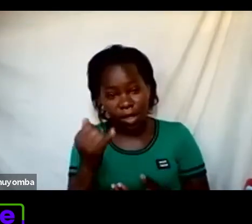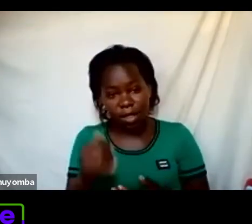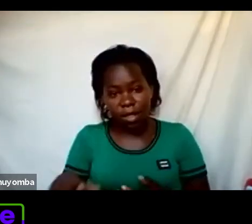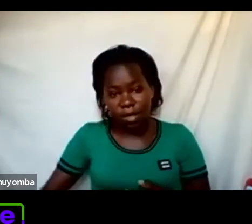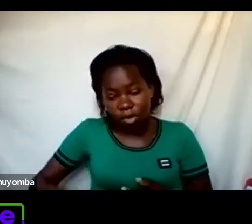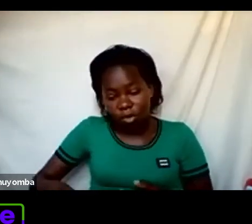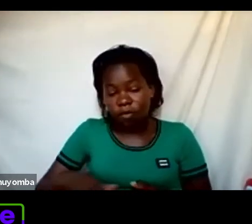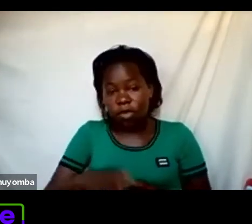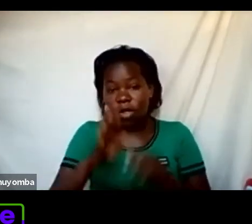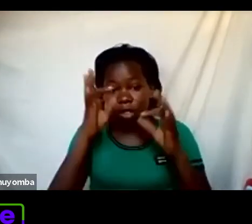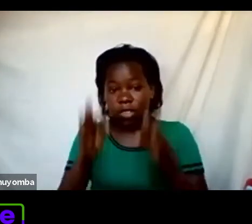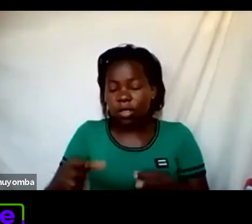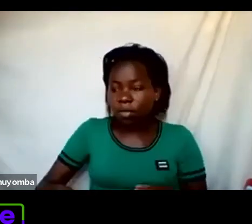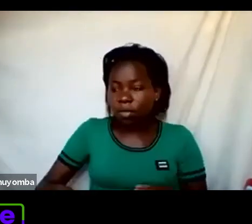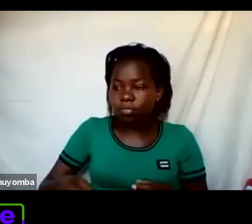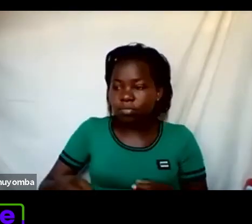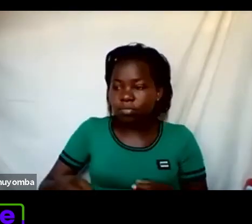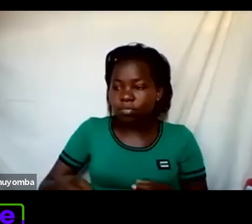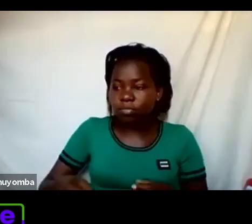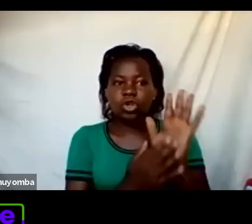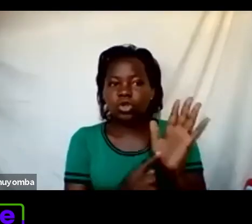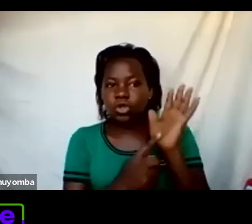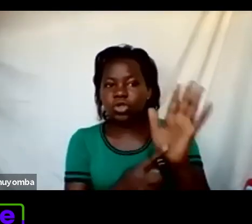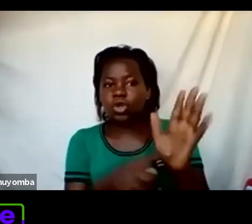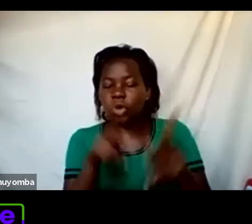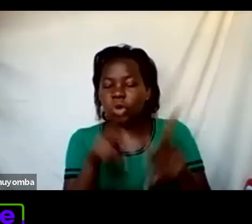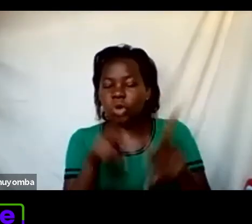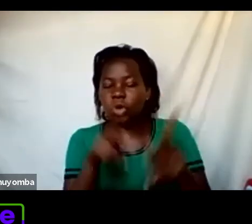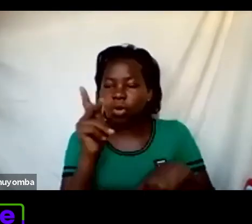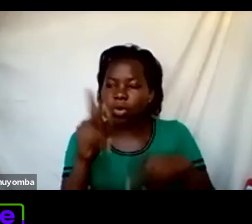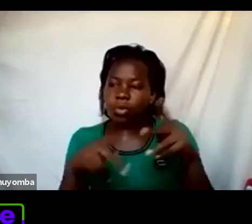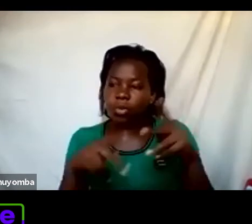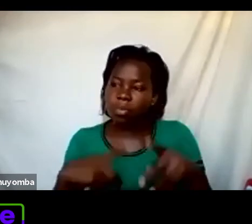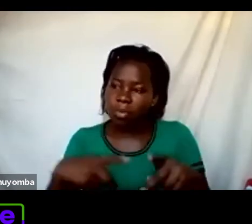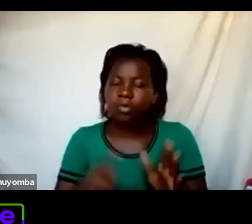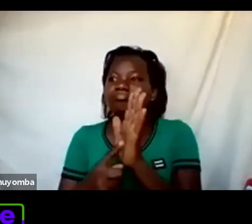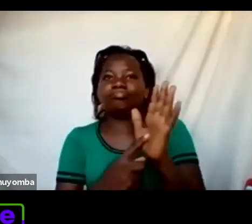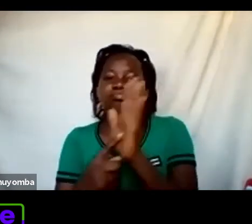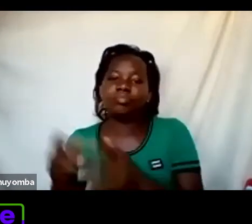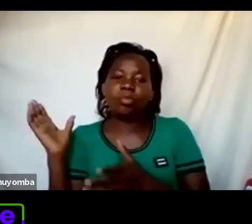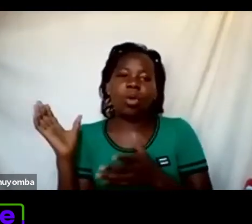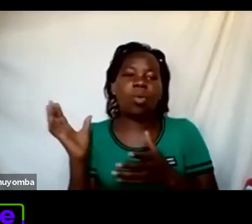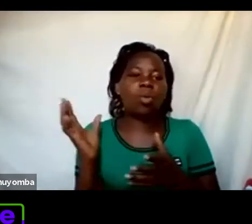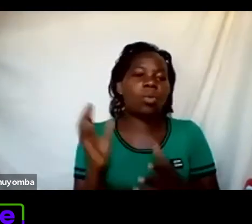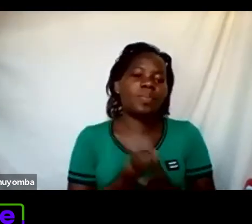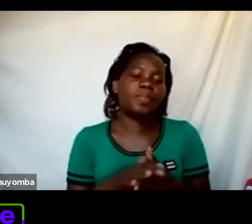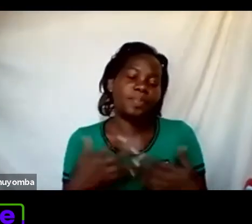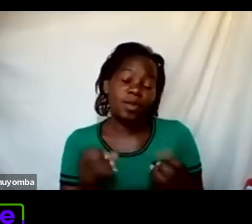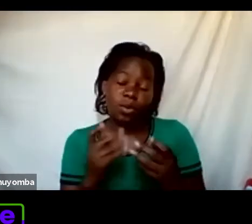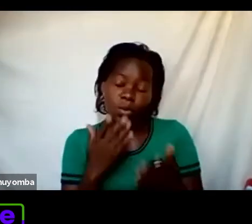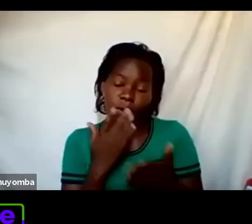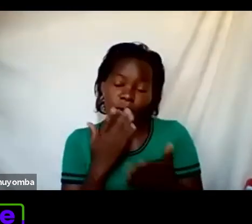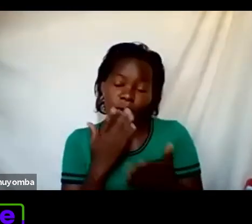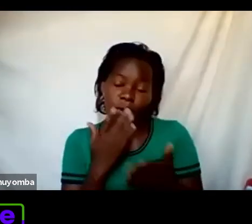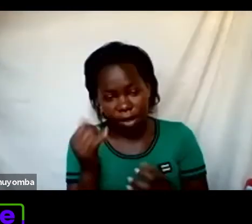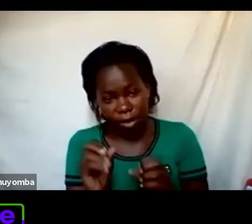Please, Omar, please submit this as an idea. I think it's a fantastic idea in the retail space. It reminds me